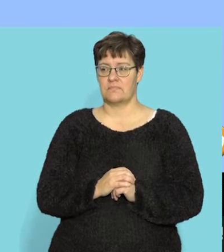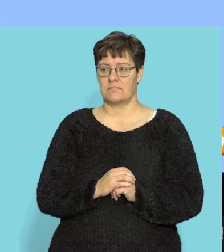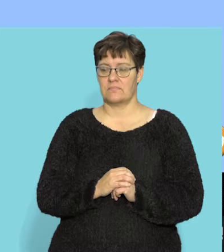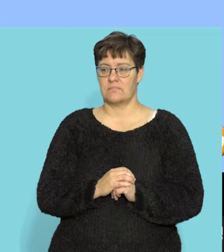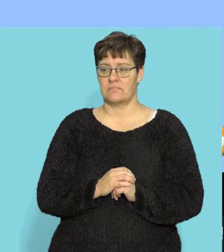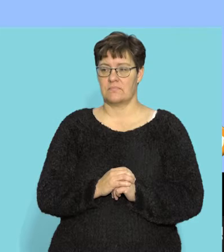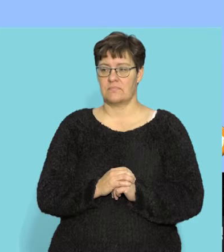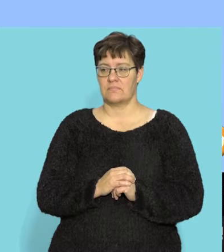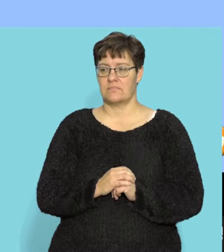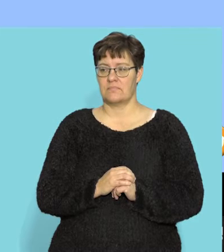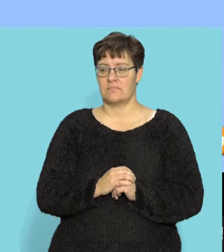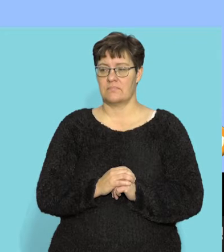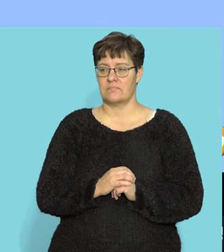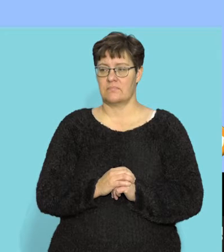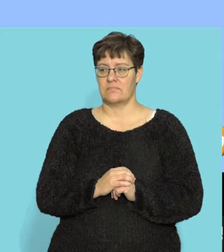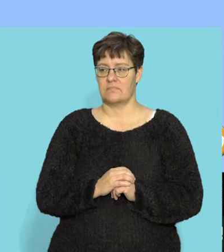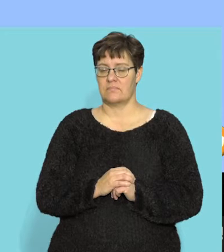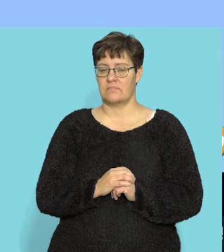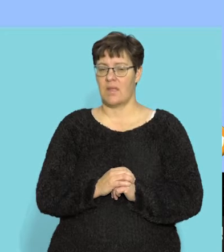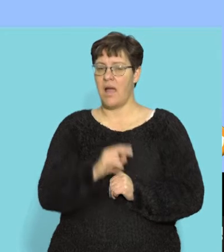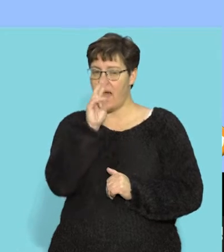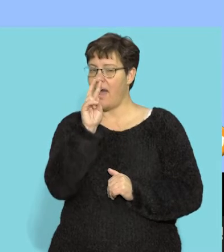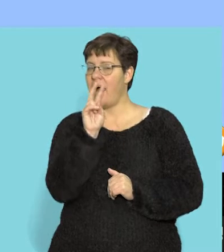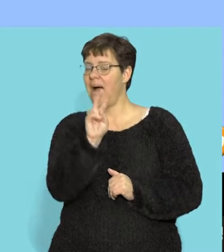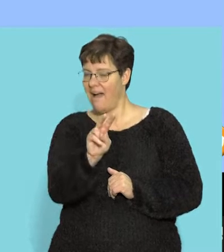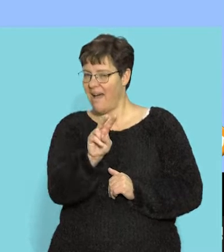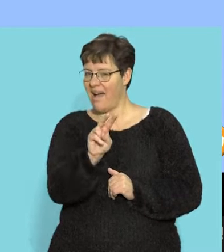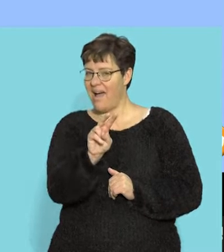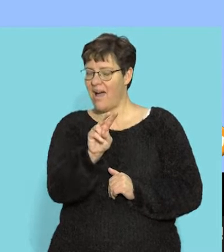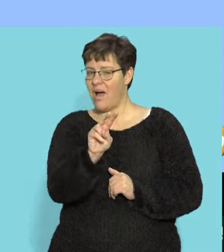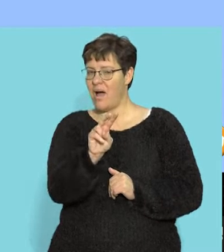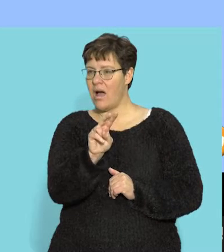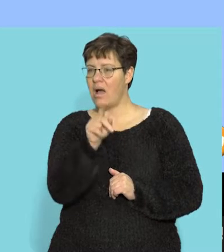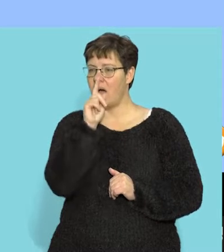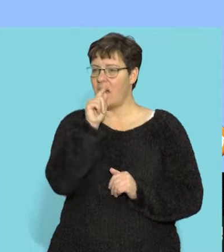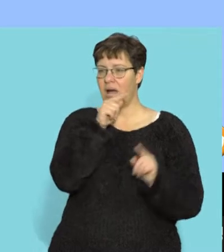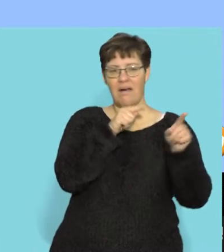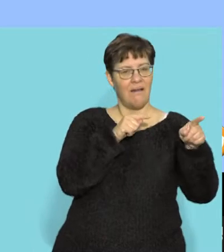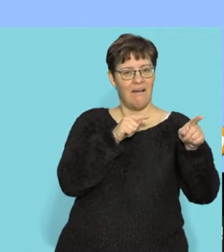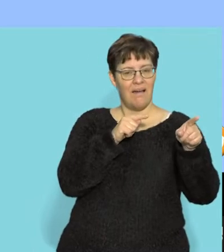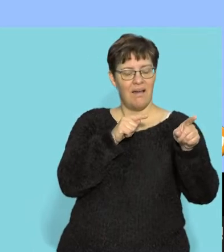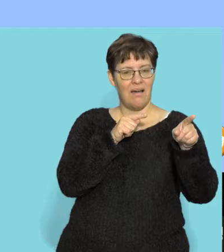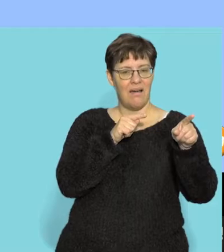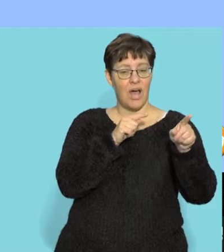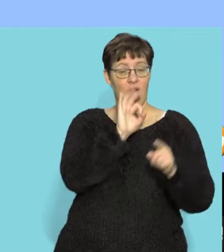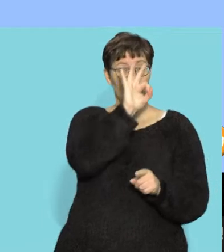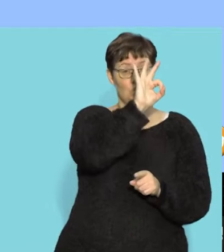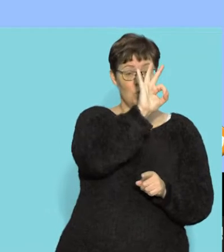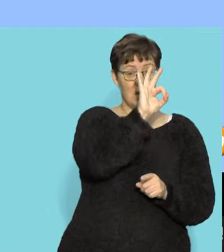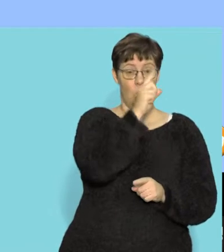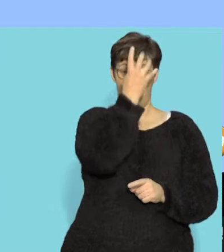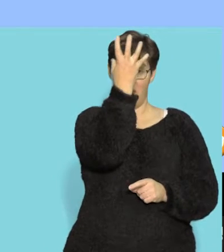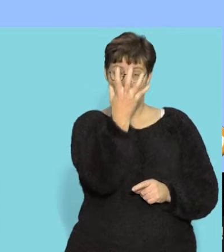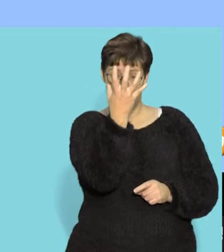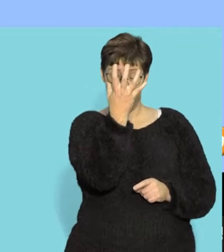Okay, so these are our light bulbs, okay? We've connected the 3 light bulbs now. You can immediately tell that there is a